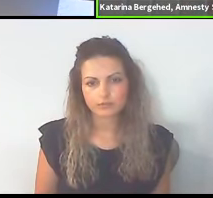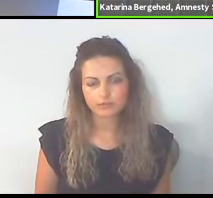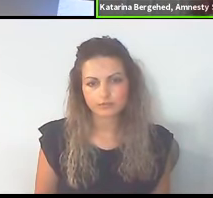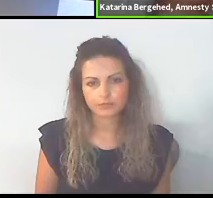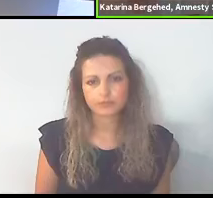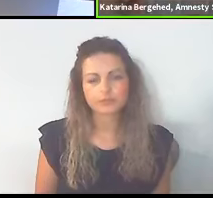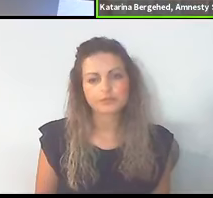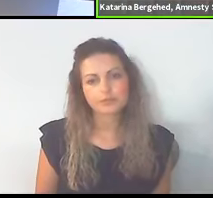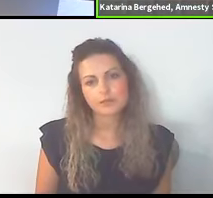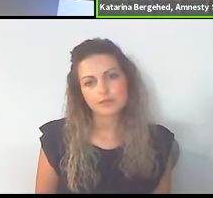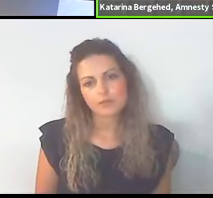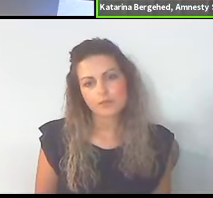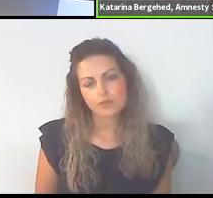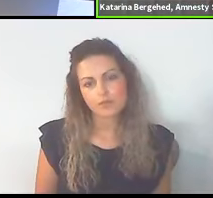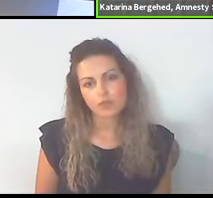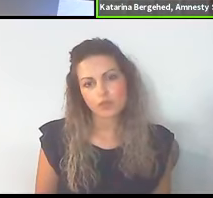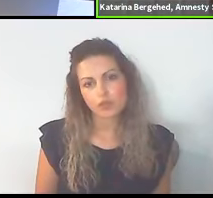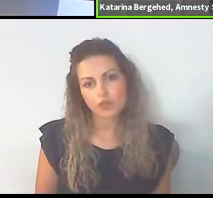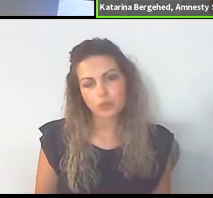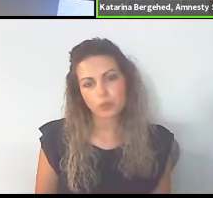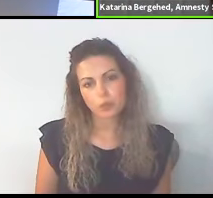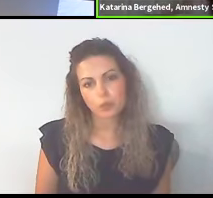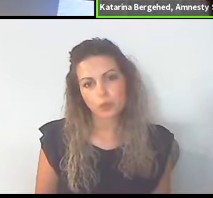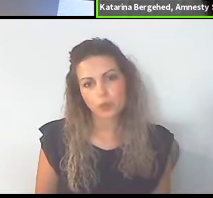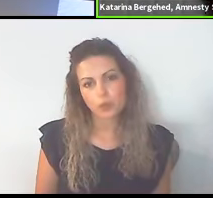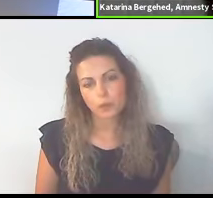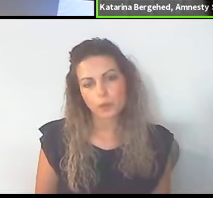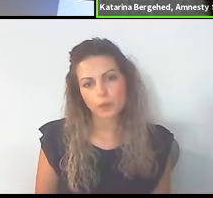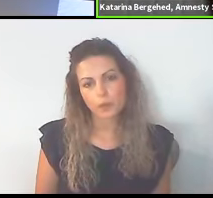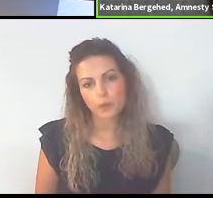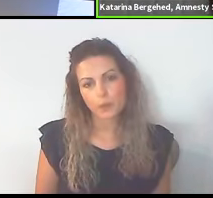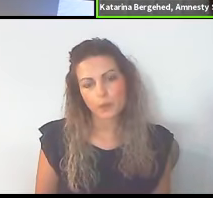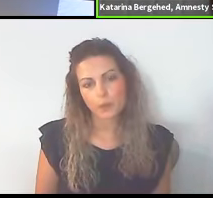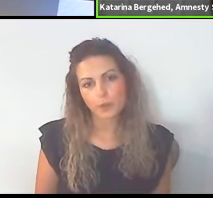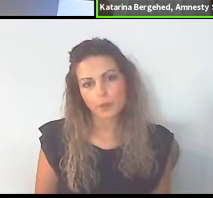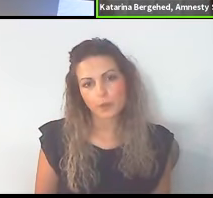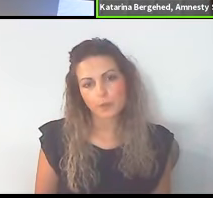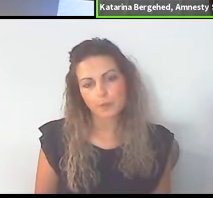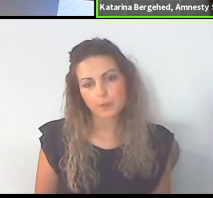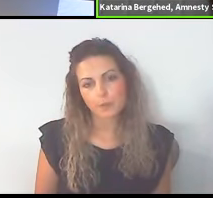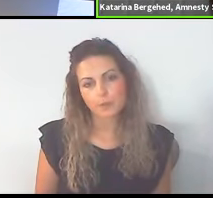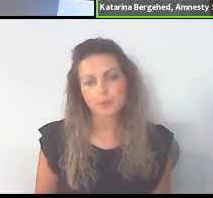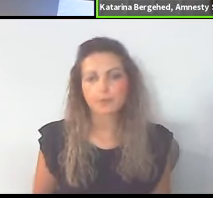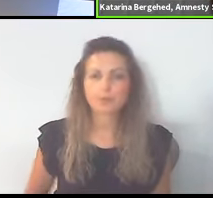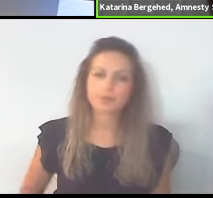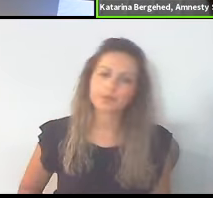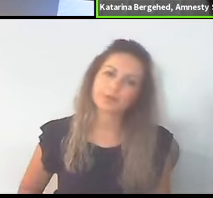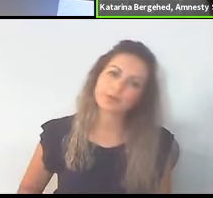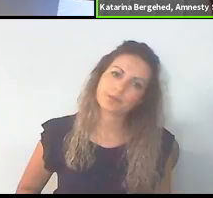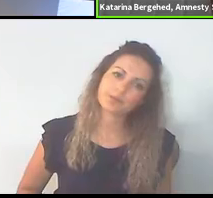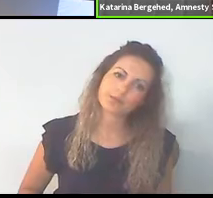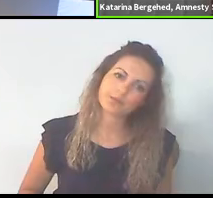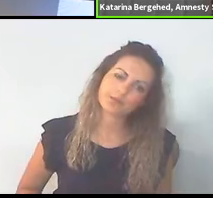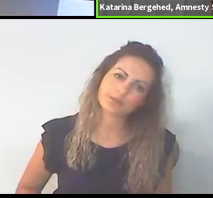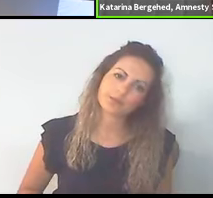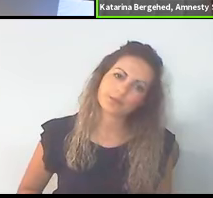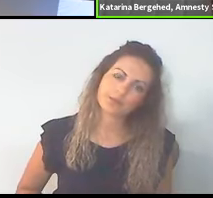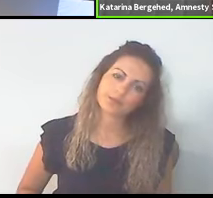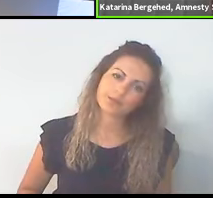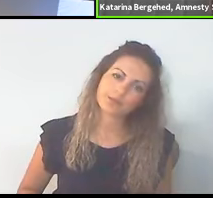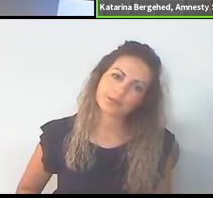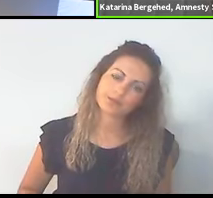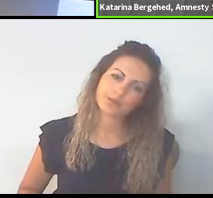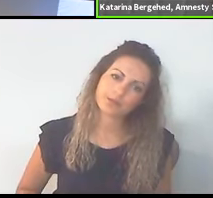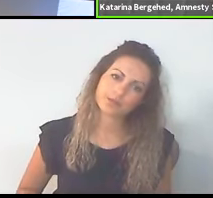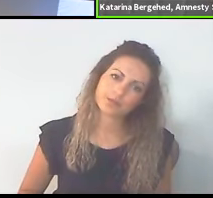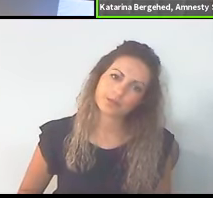also later this year, we will start working on the regional authorities to